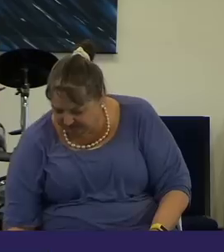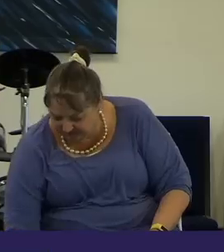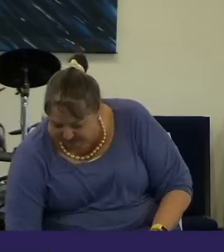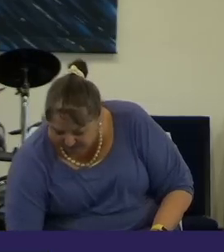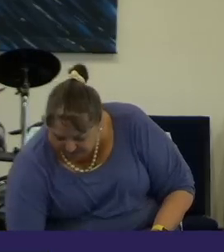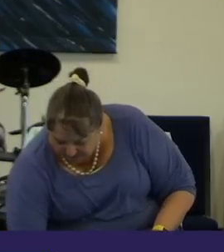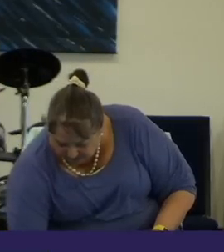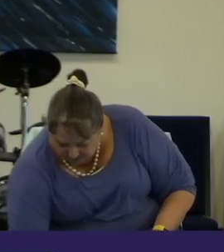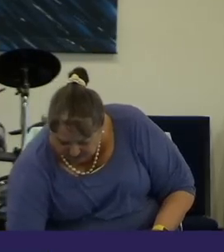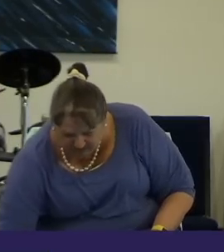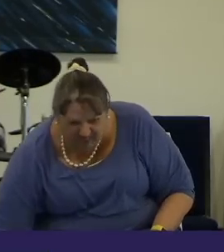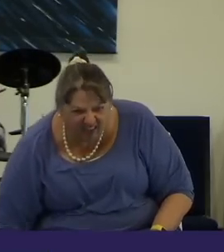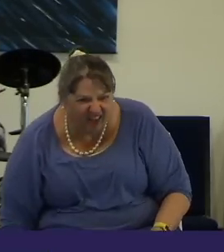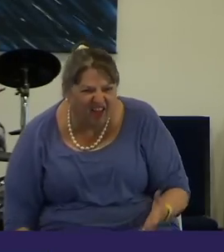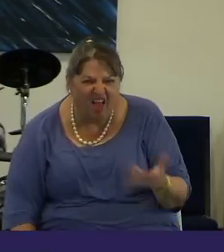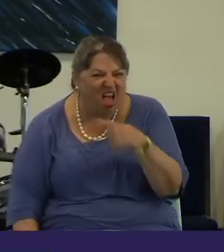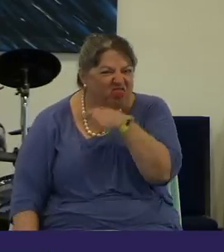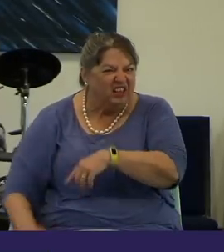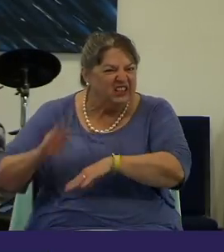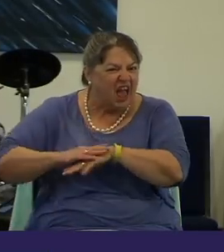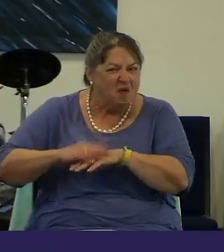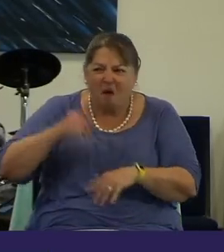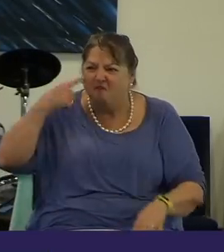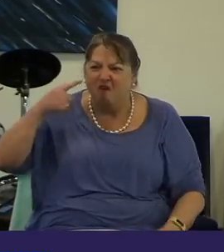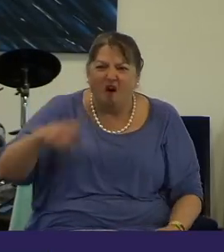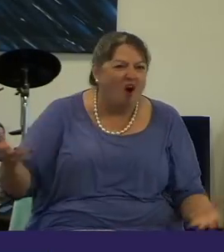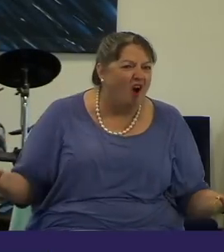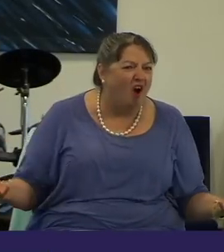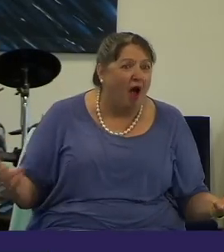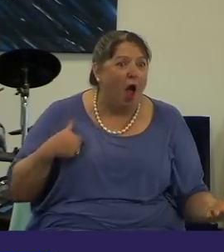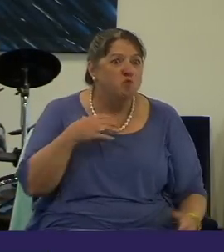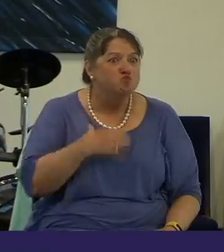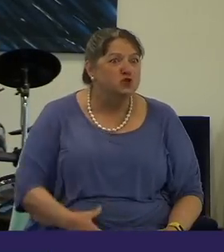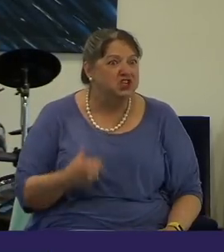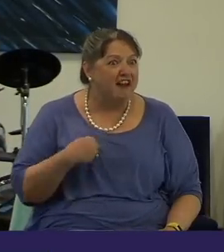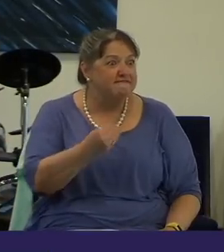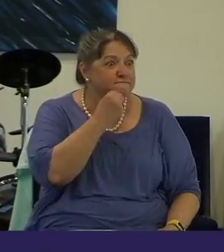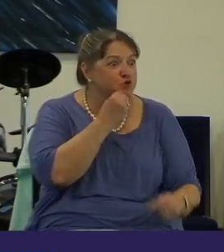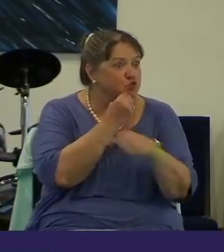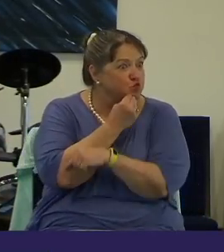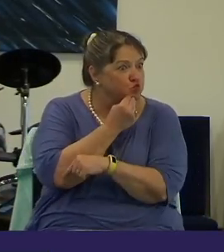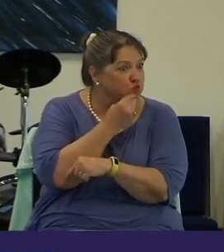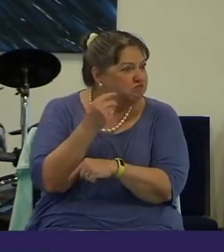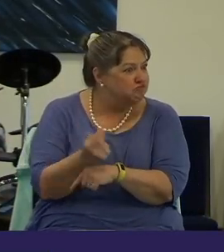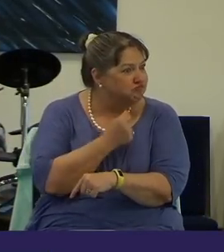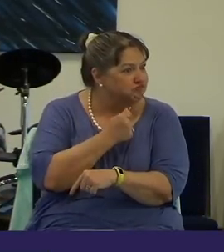I don't know what this table is doing here, but if it had food in it, I'd be okay with that.